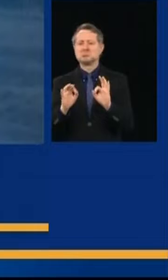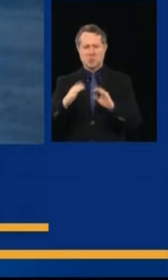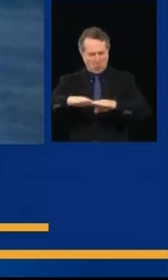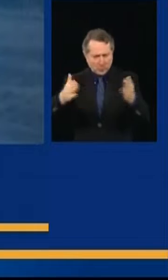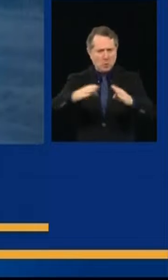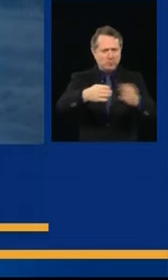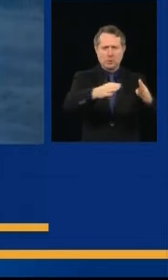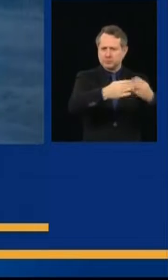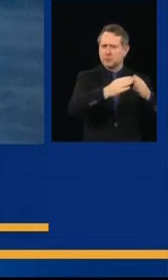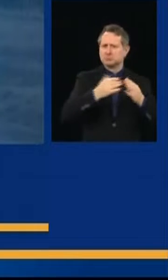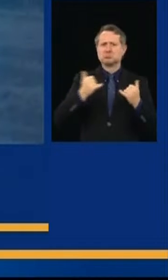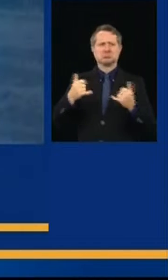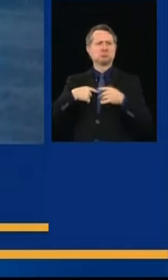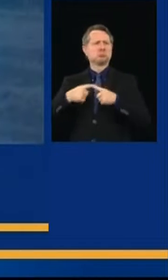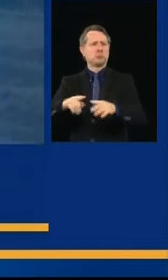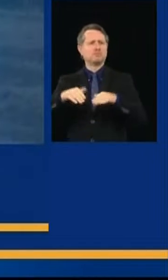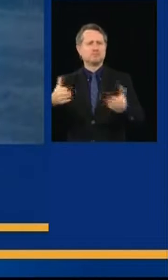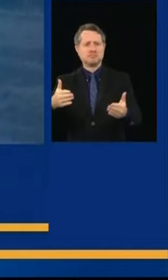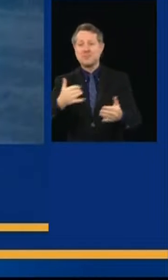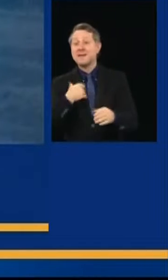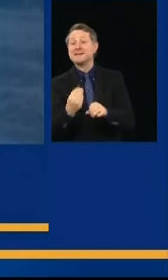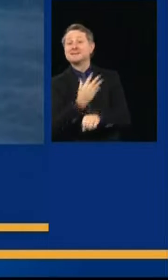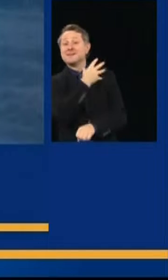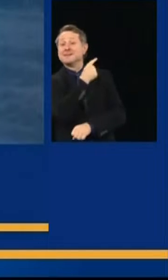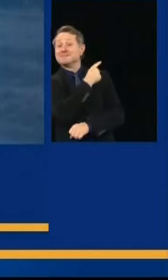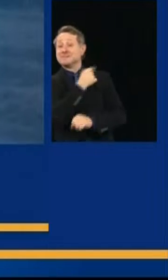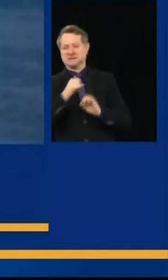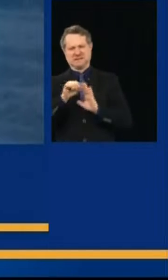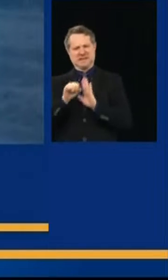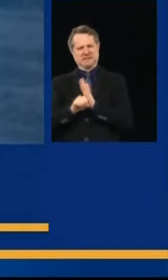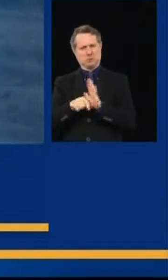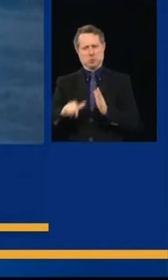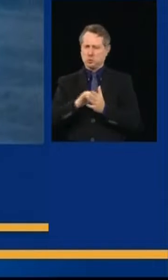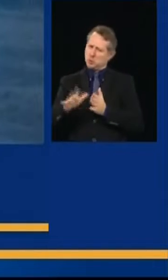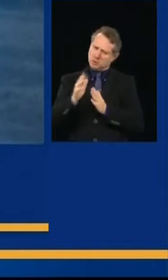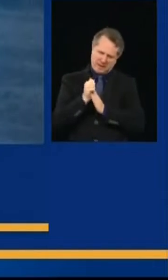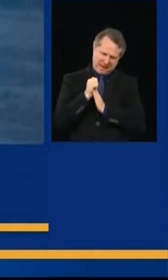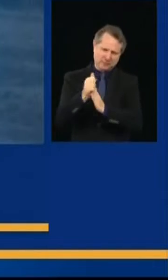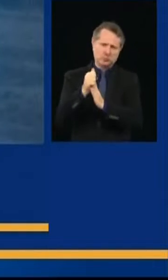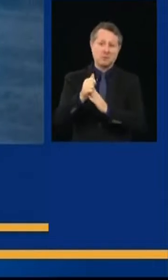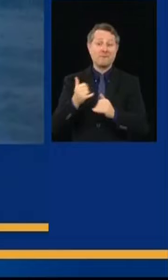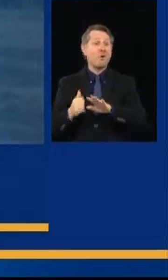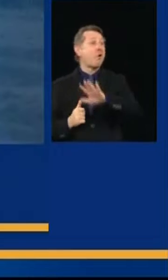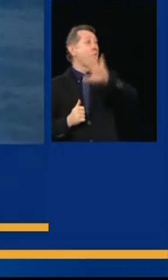state that no other state is doing. We are doing the most transparent